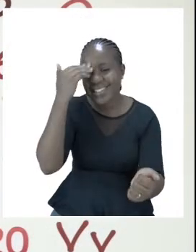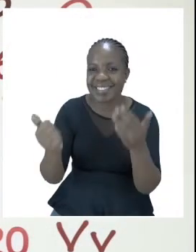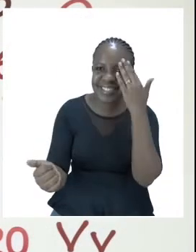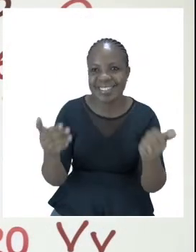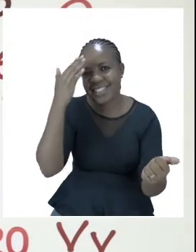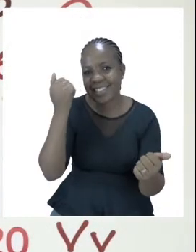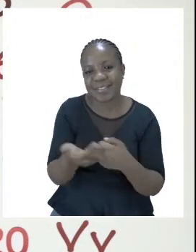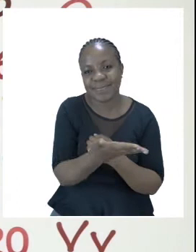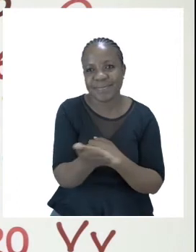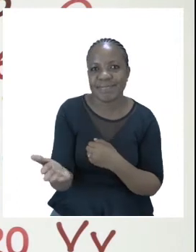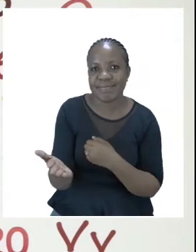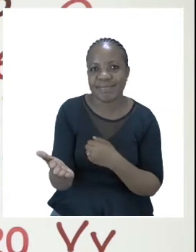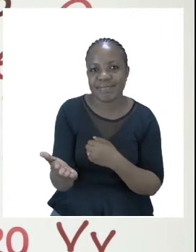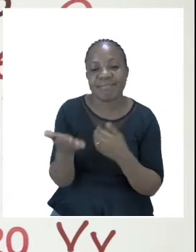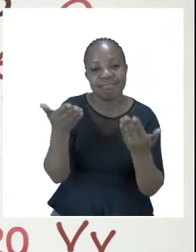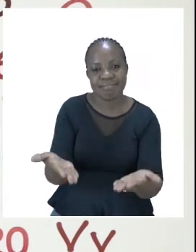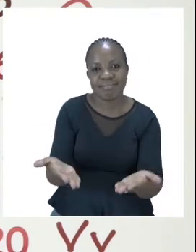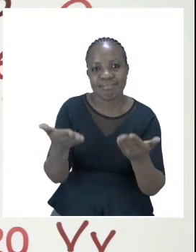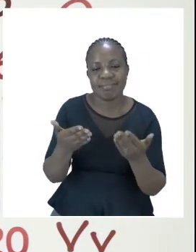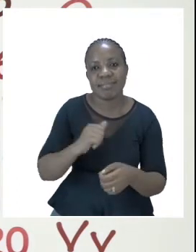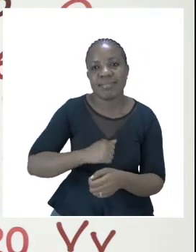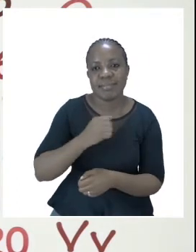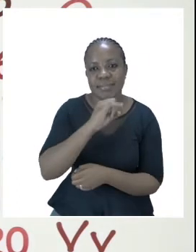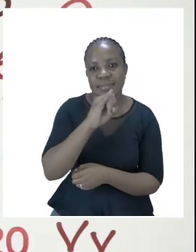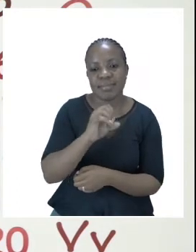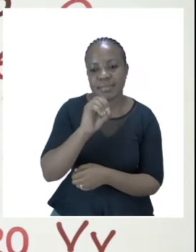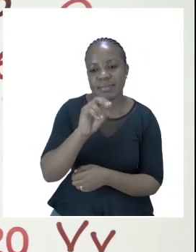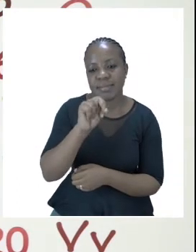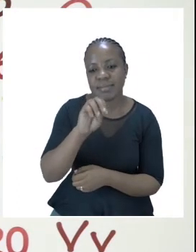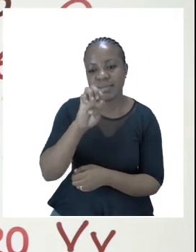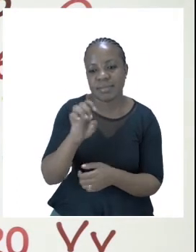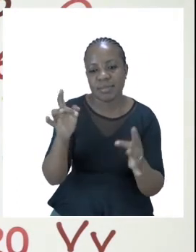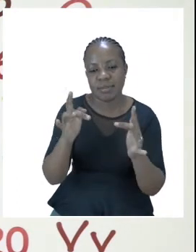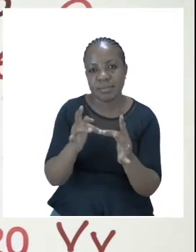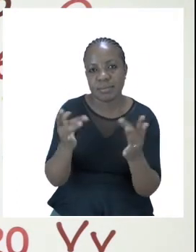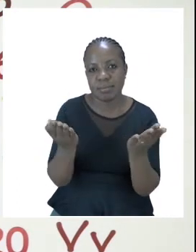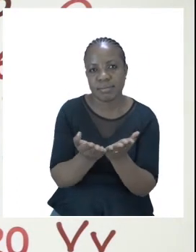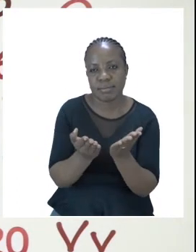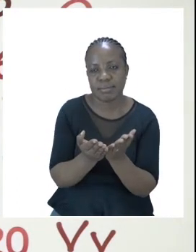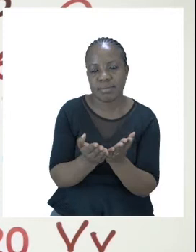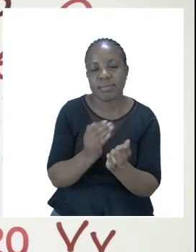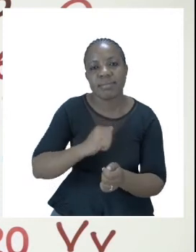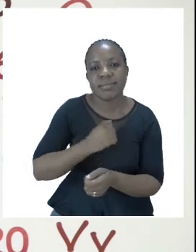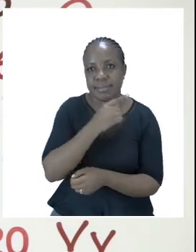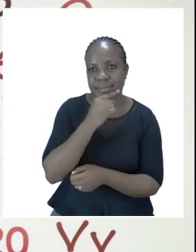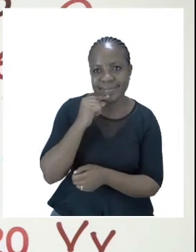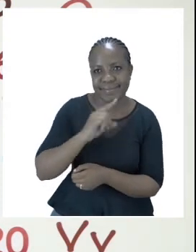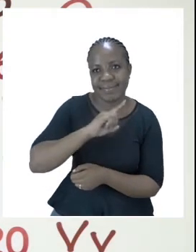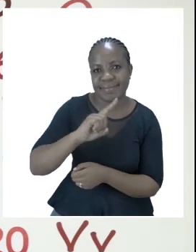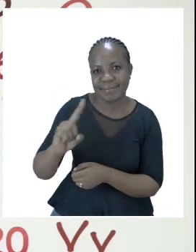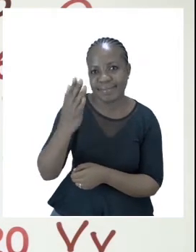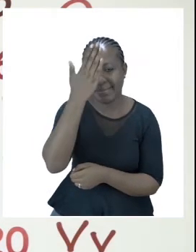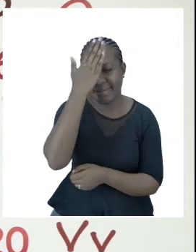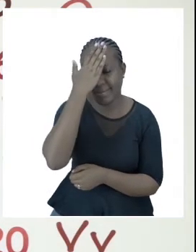Hello everyone, and welcome to My Zone Online School. My name is Teacher Mutsa, and thank